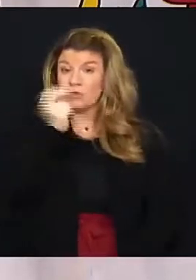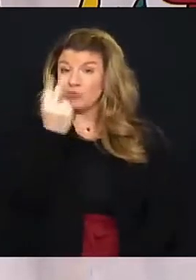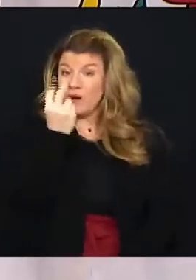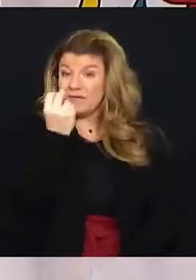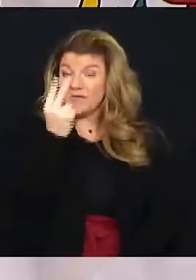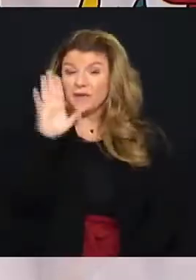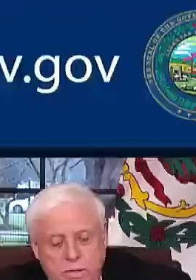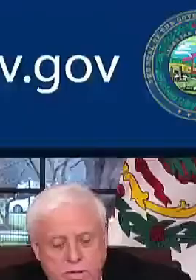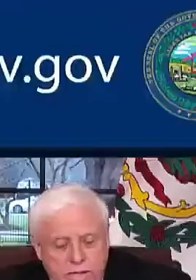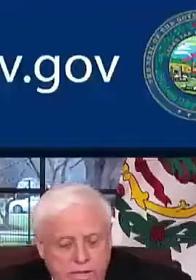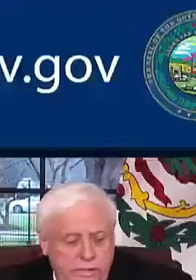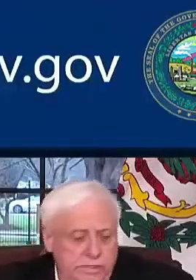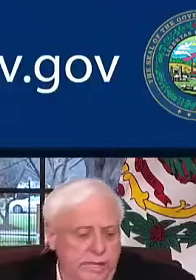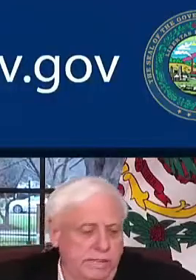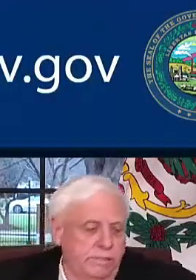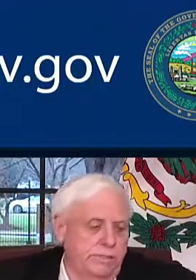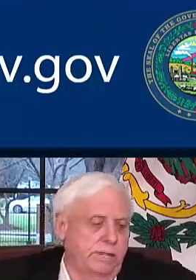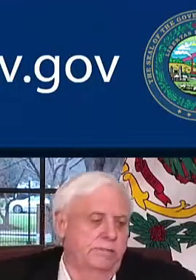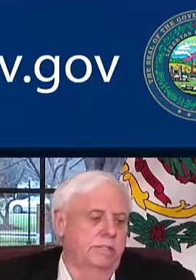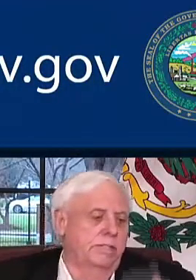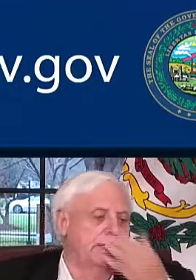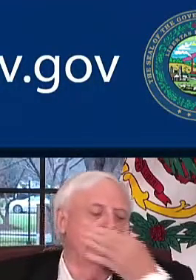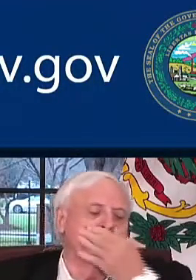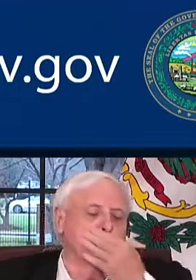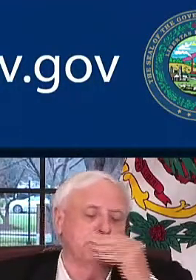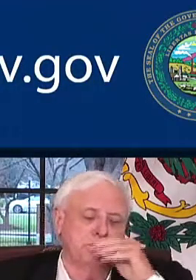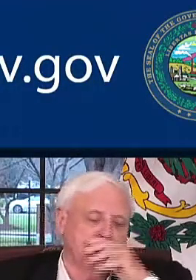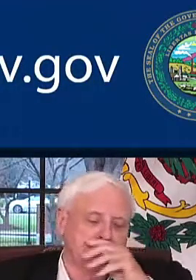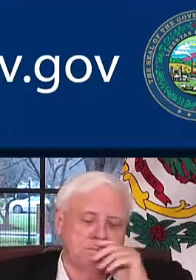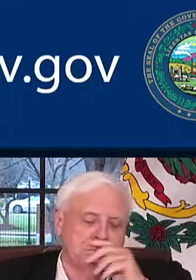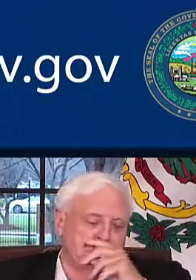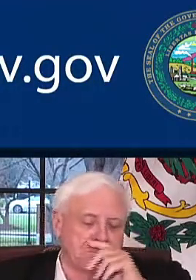booster shots. Now let just ask yourself just this.